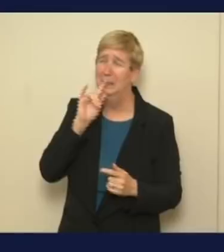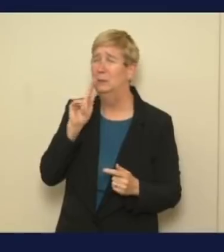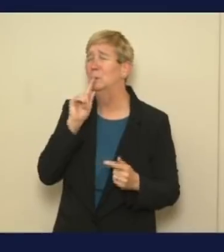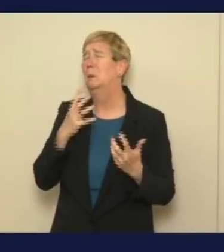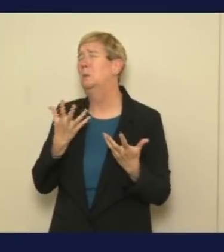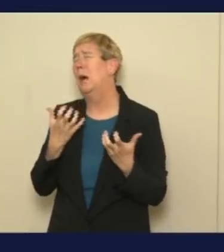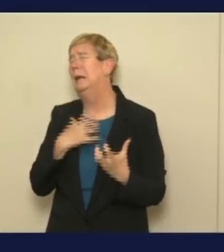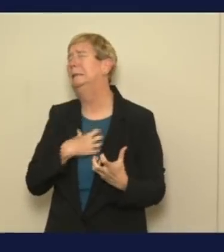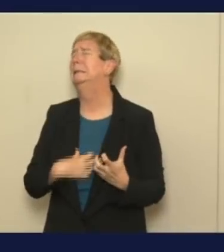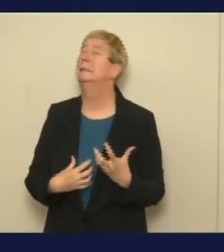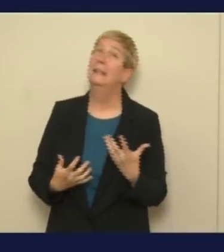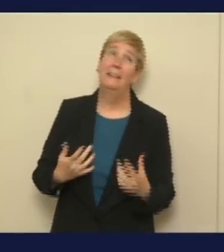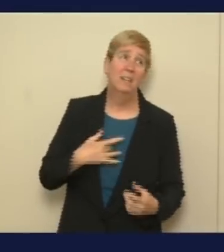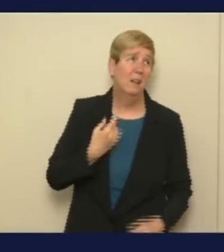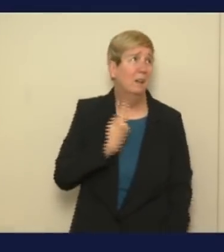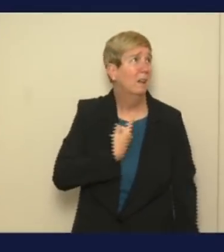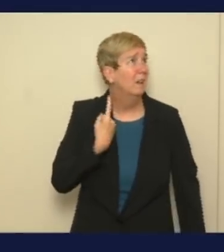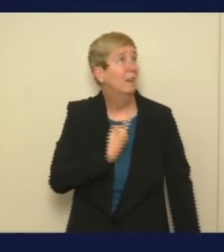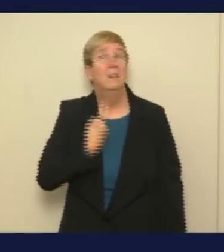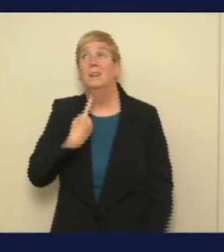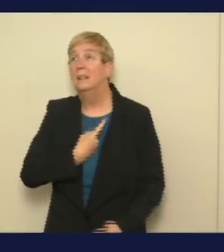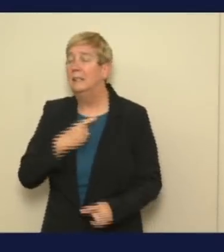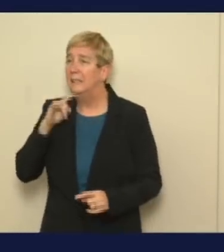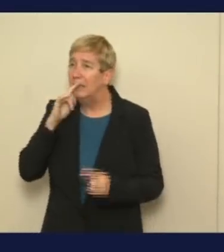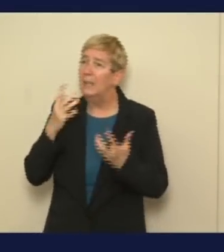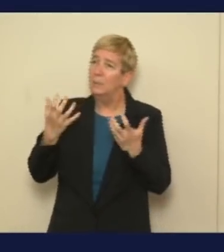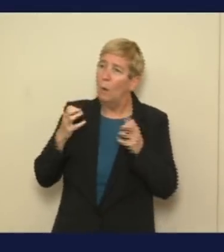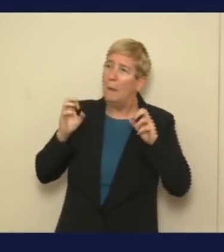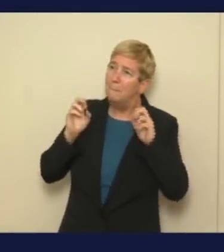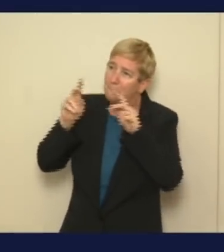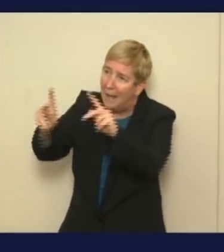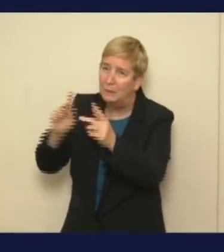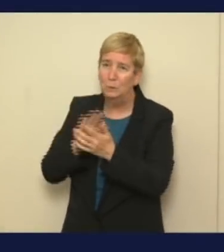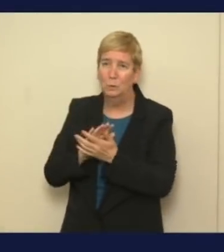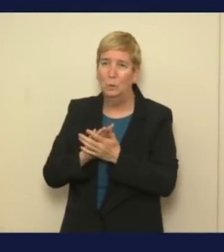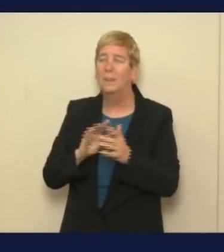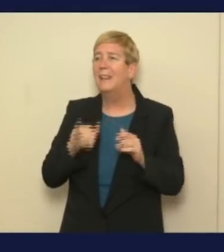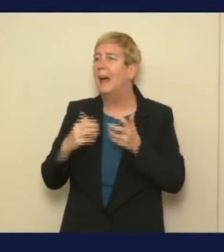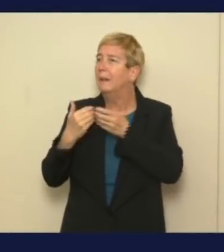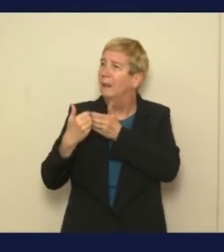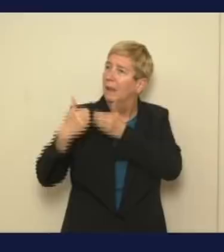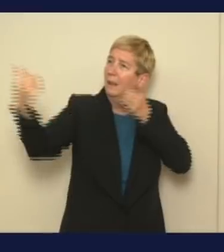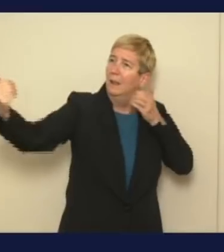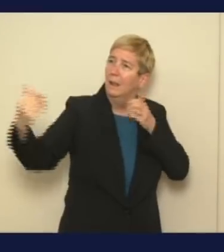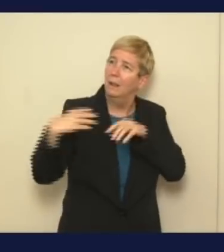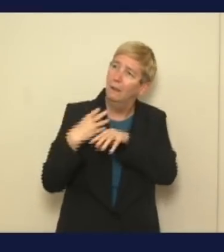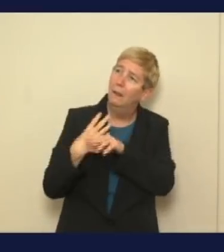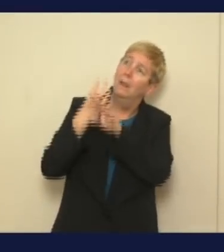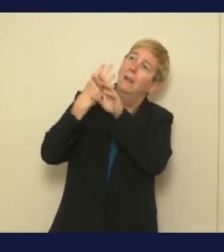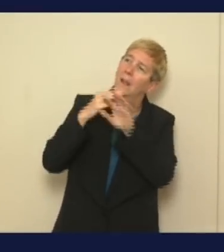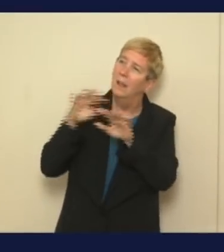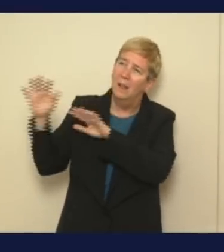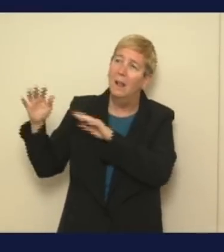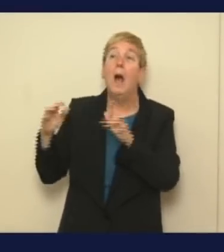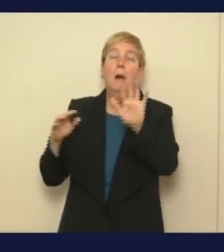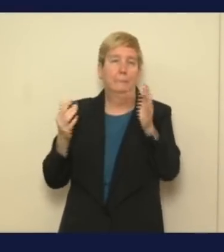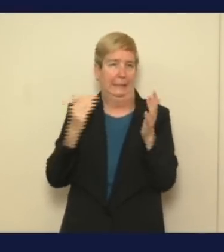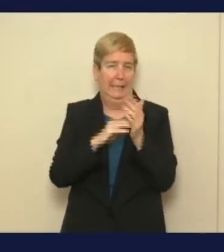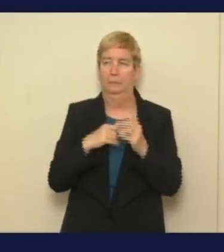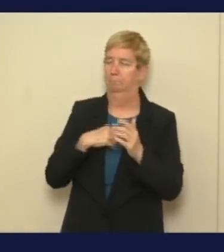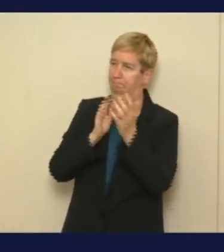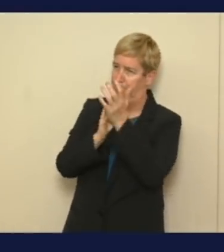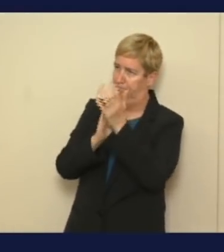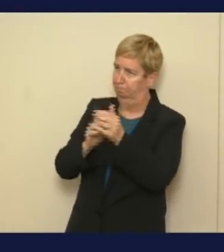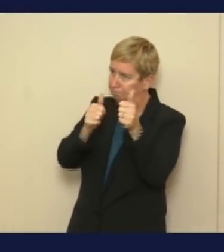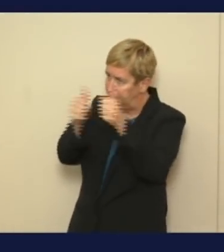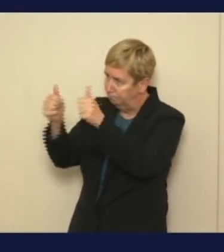school. They're socially isolated. It's not the same trying to do distance learning. And while I want to applaud all of the school districts and the